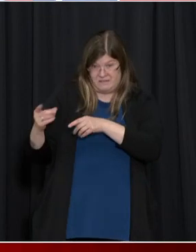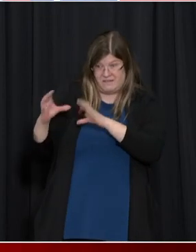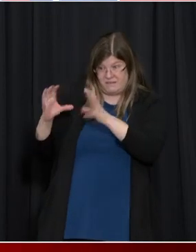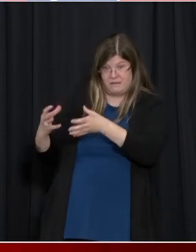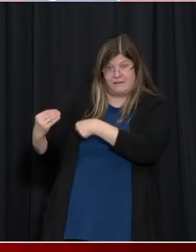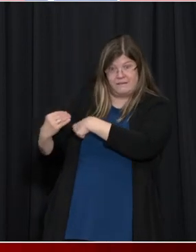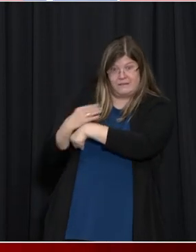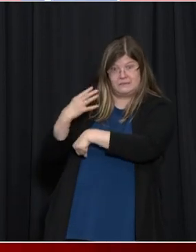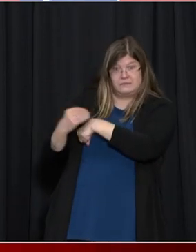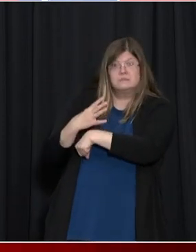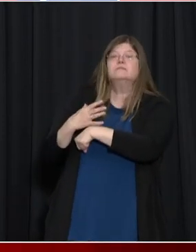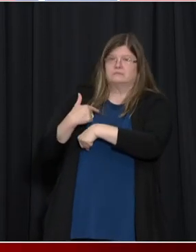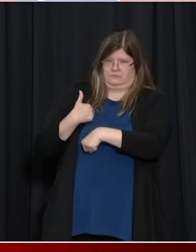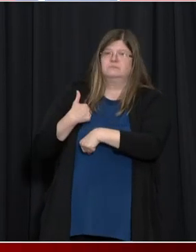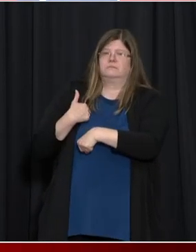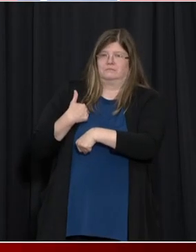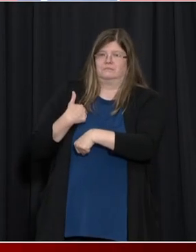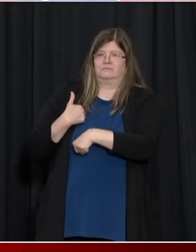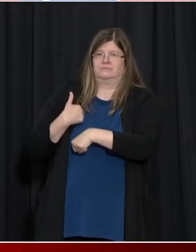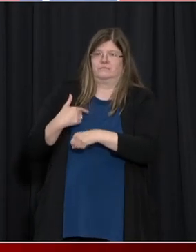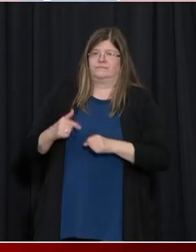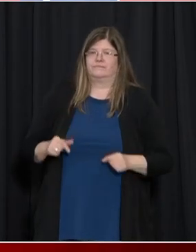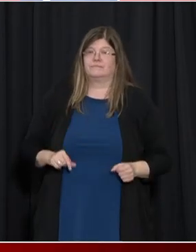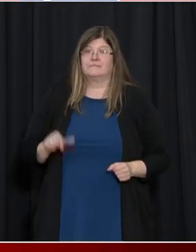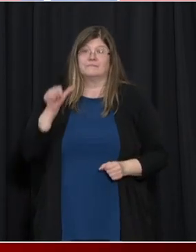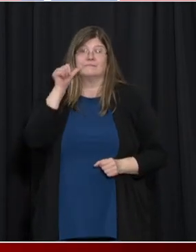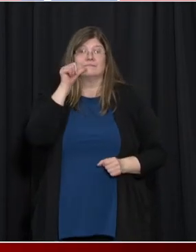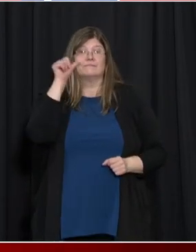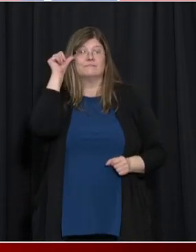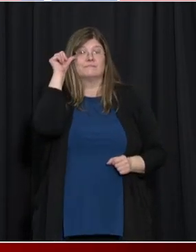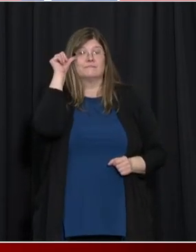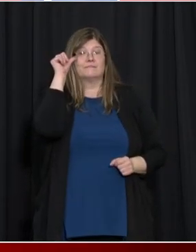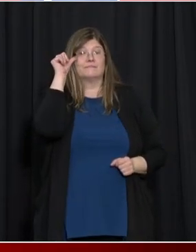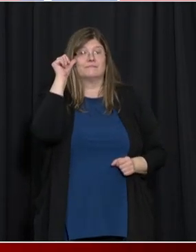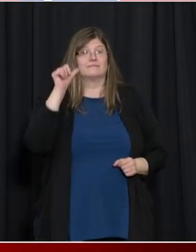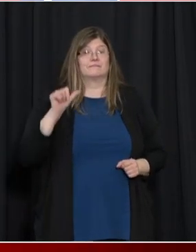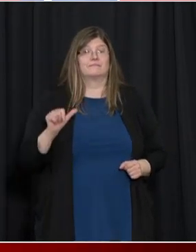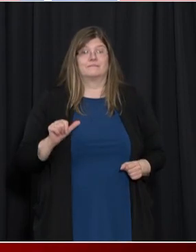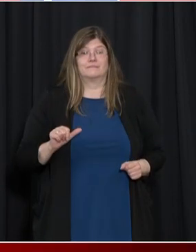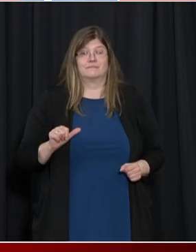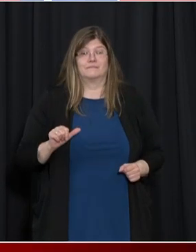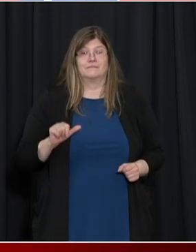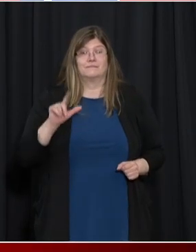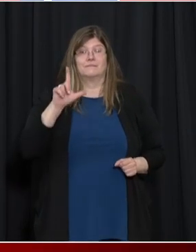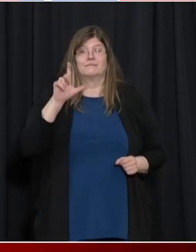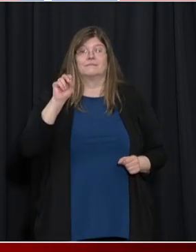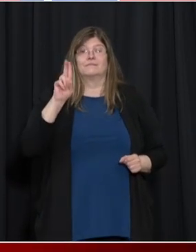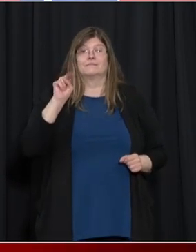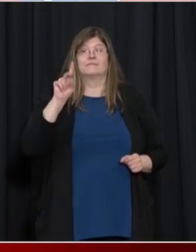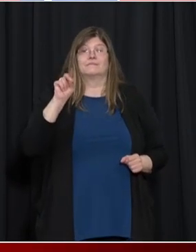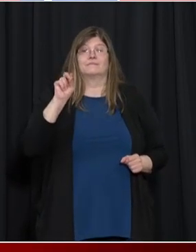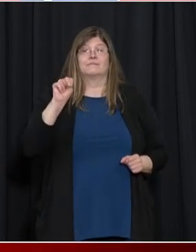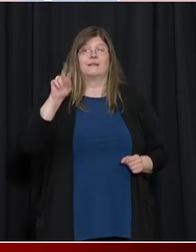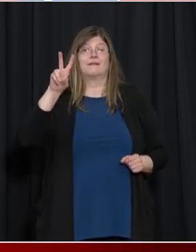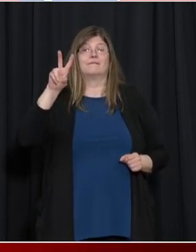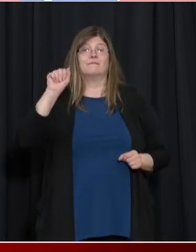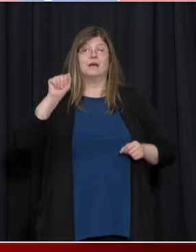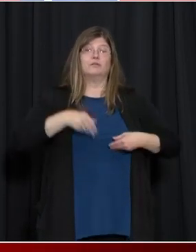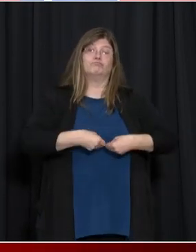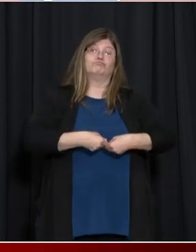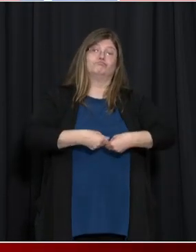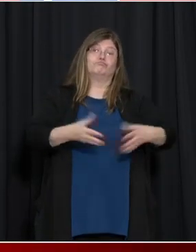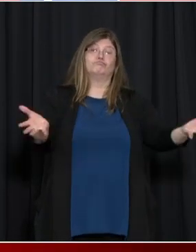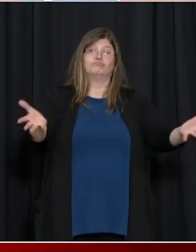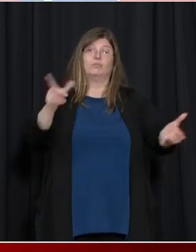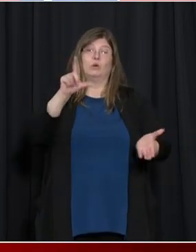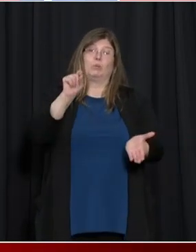They have 1,700 tests given for people without any restrictions, free tests. They turn people away.